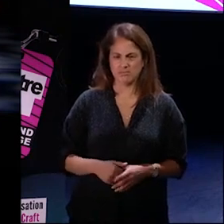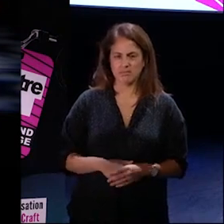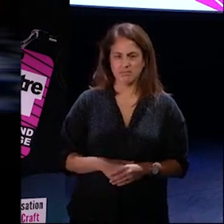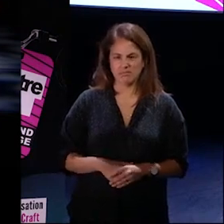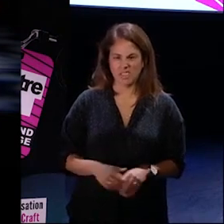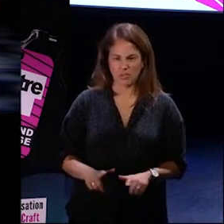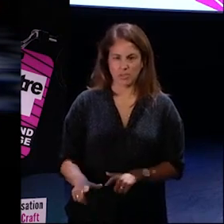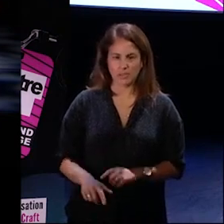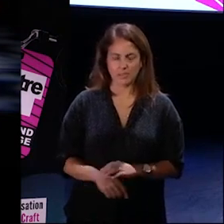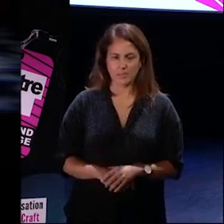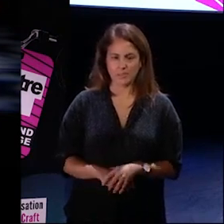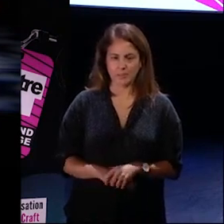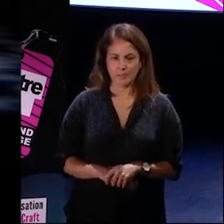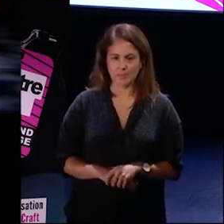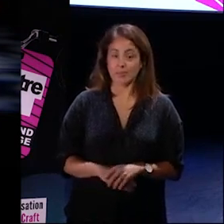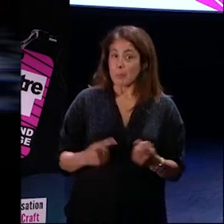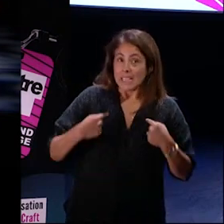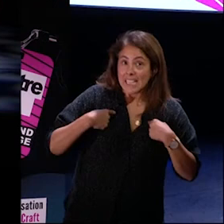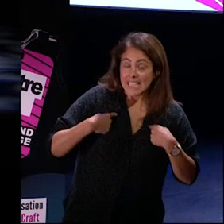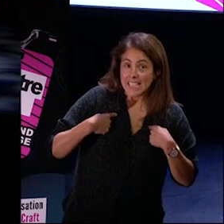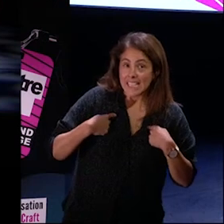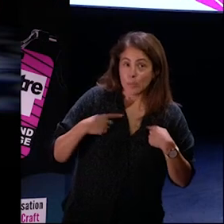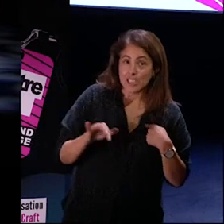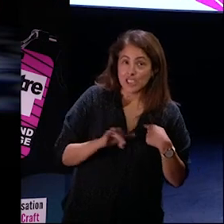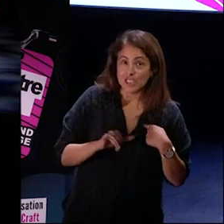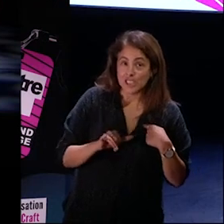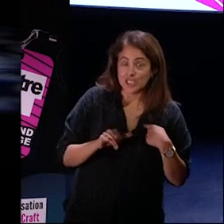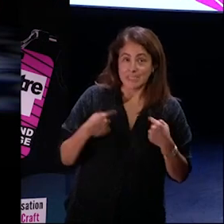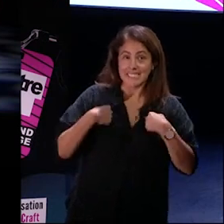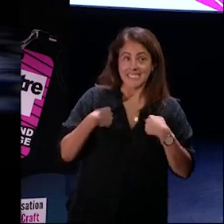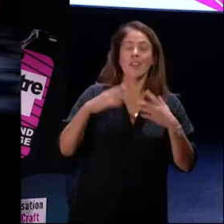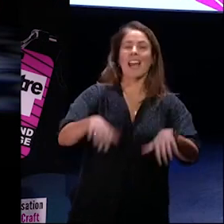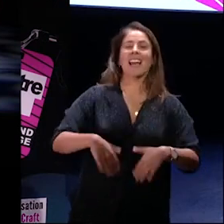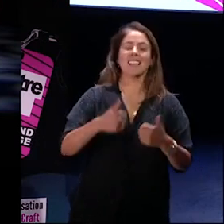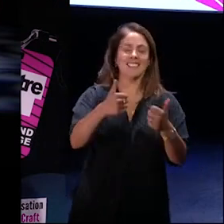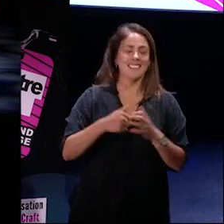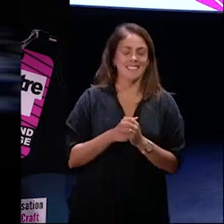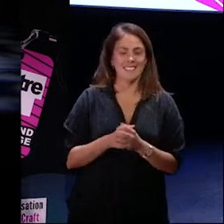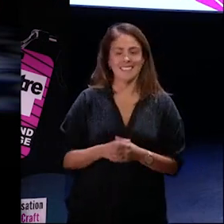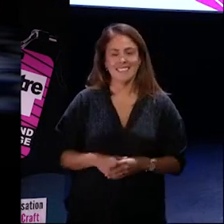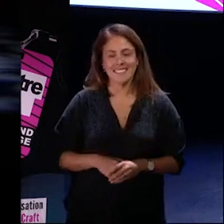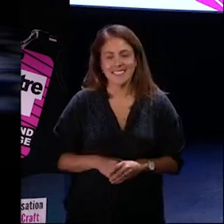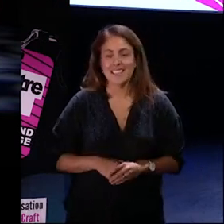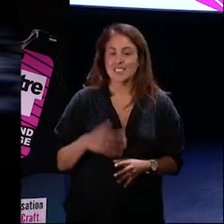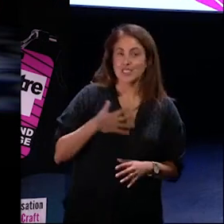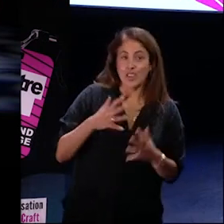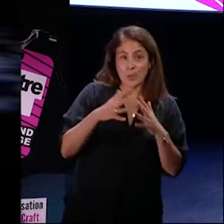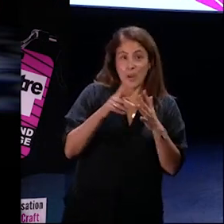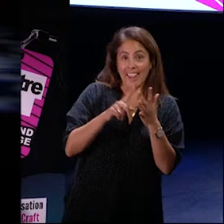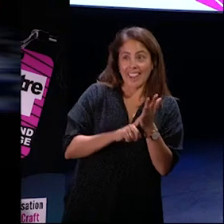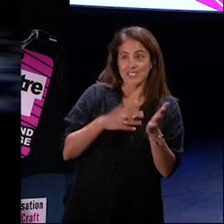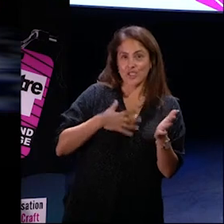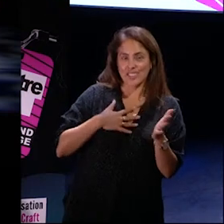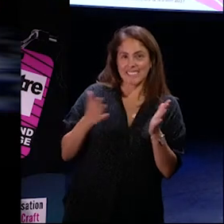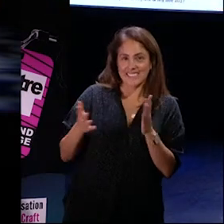Oh, hello. There we go. Shall I go now? I guess. Yeah. I guess so. Yeah? Yeah. Okay. Sorry, Will.